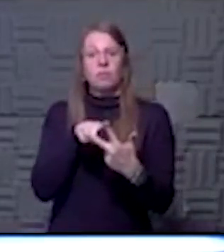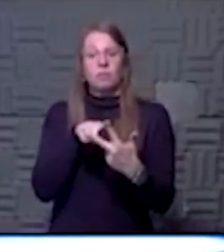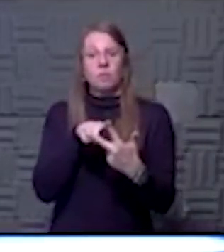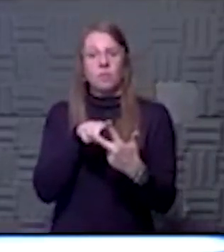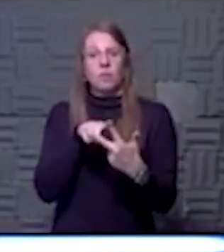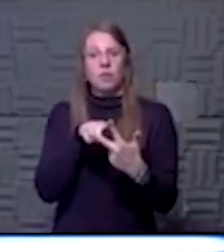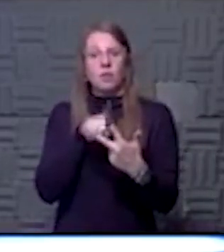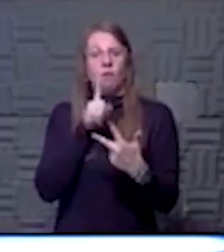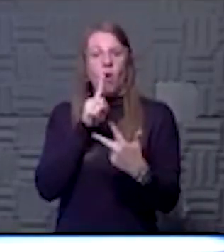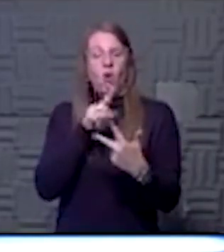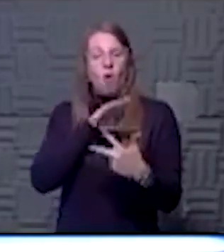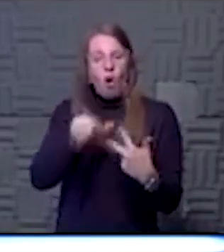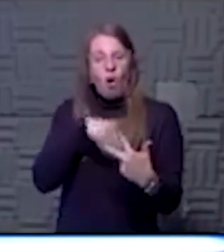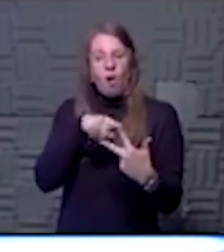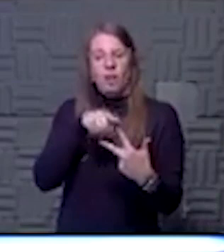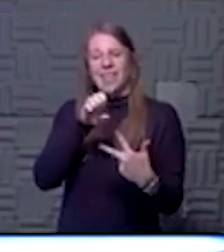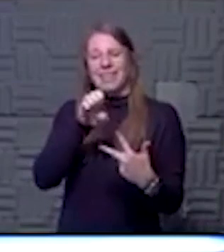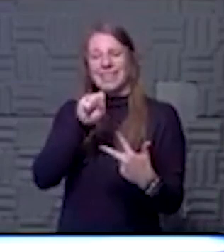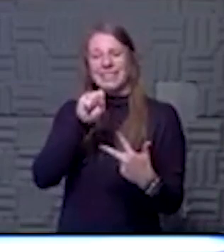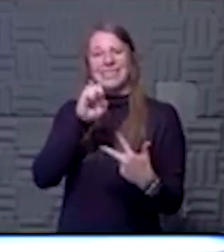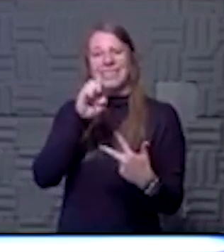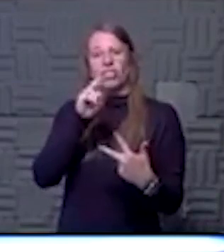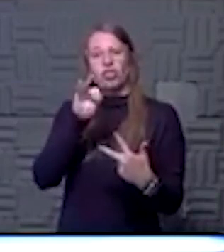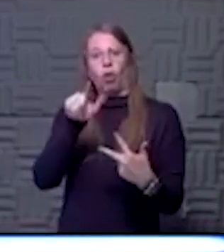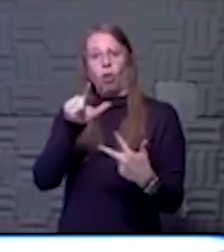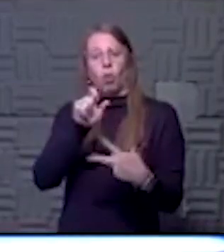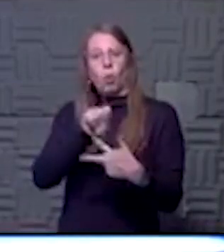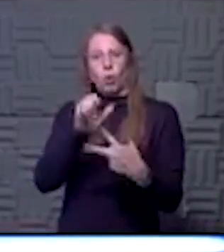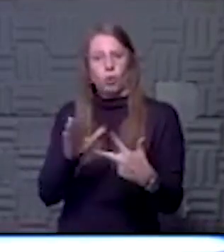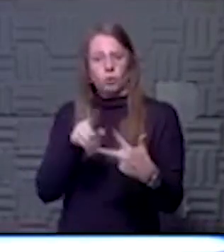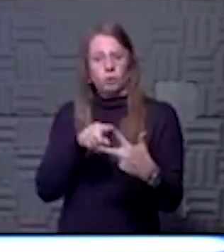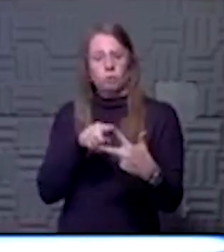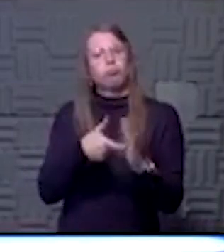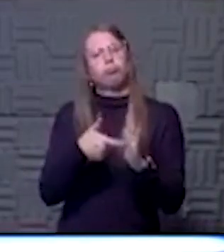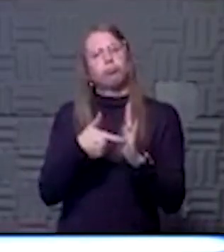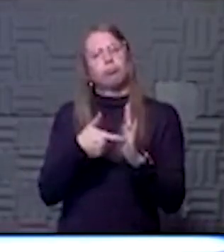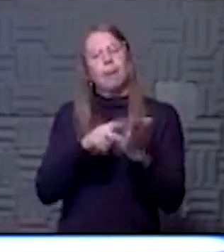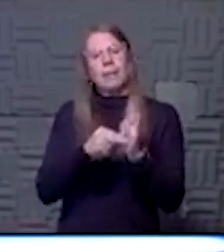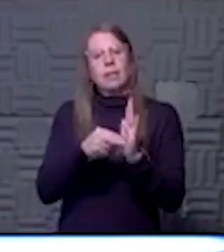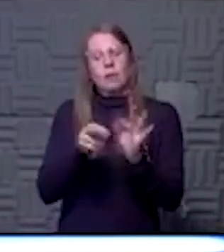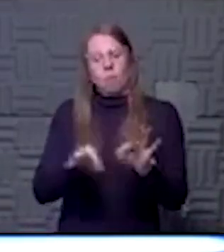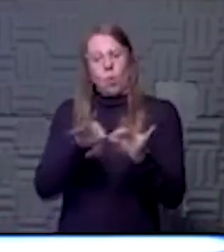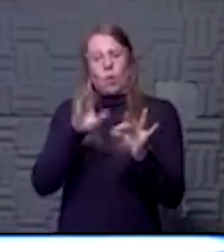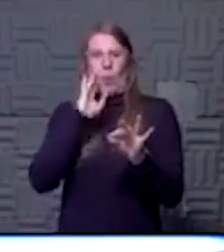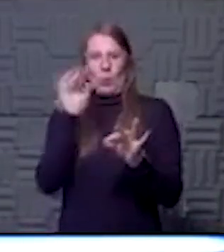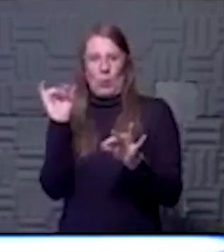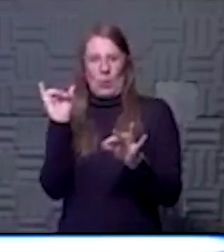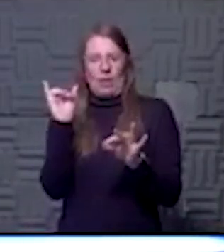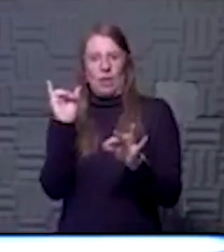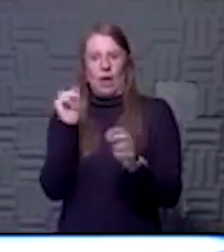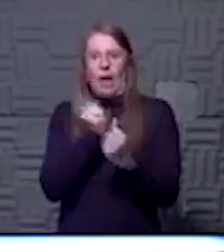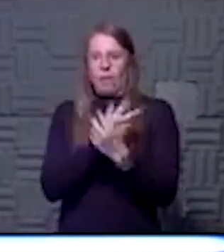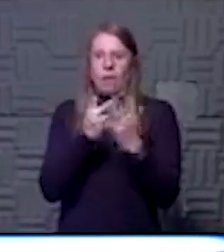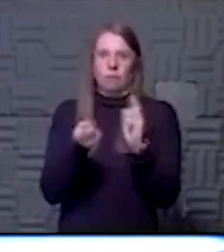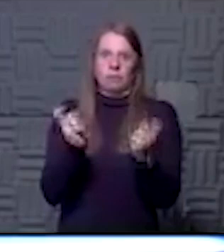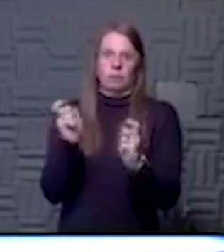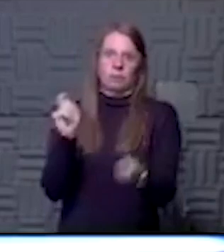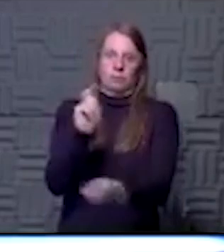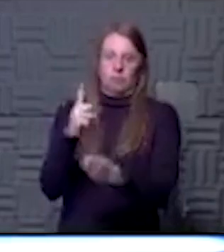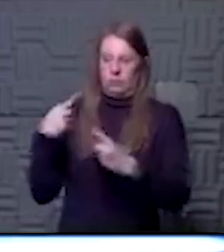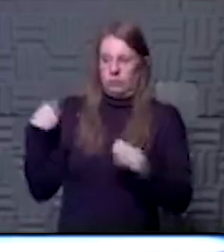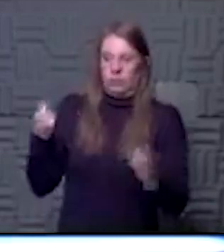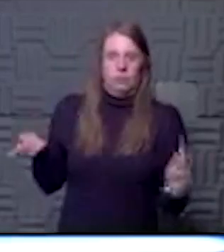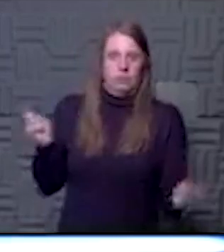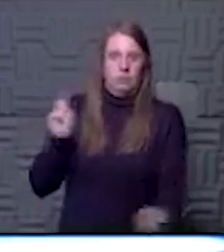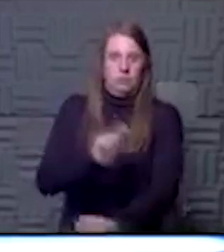those essential workers. And all of these priorities are certainly, the important thing to note too is that everything is changing constantly.